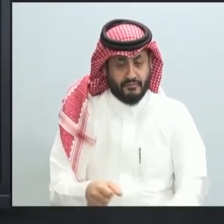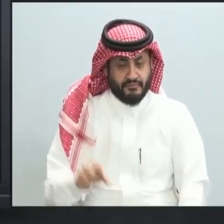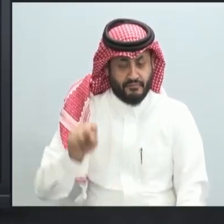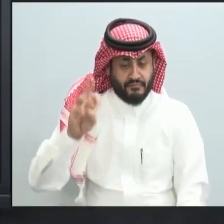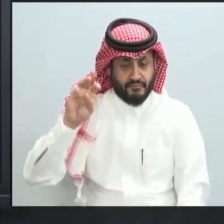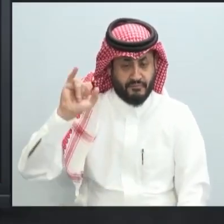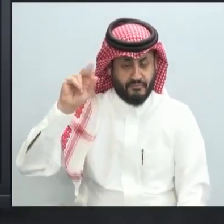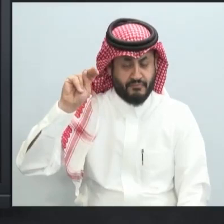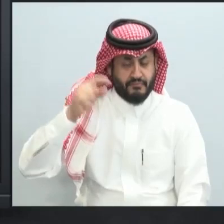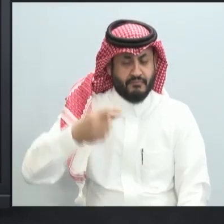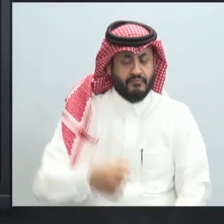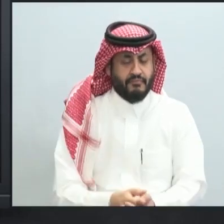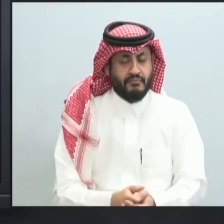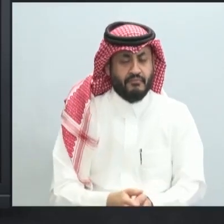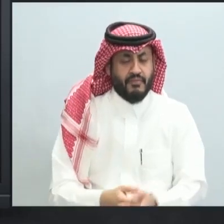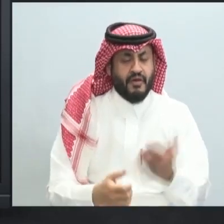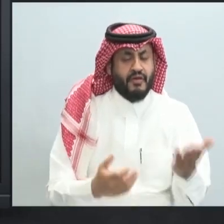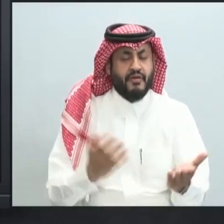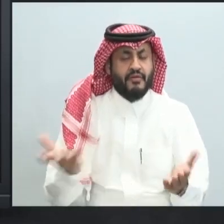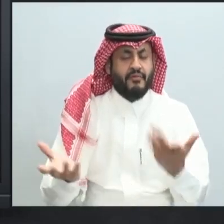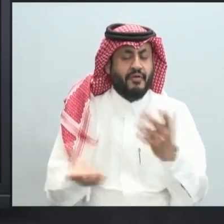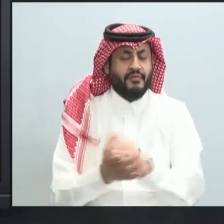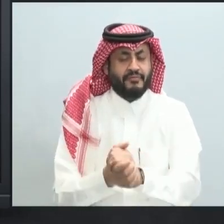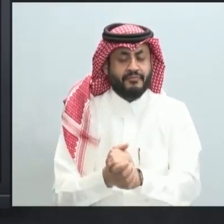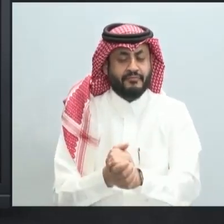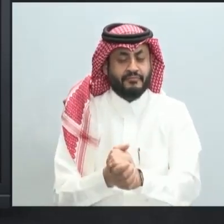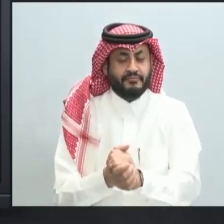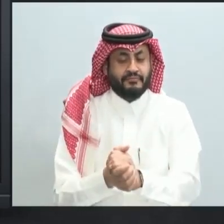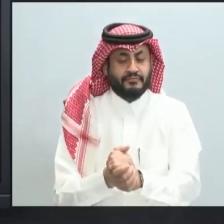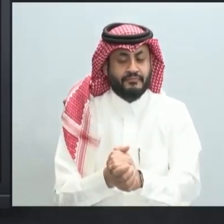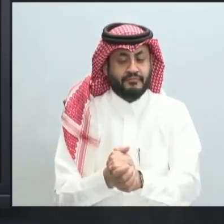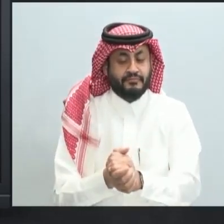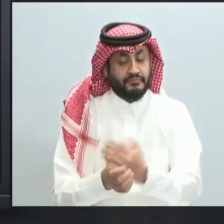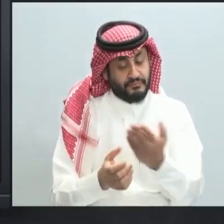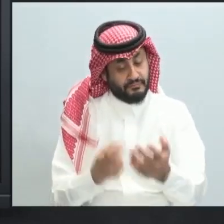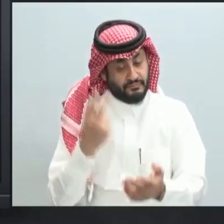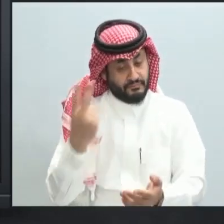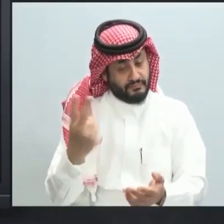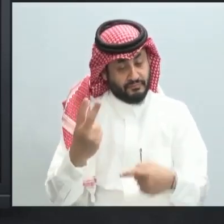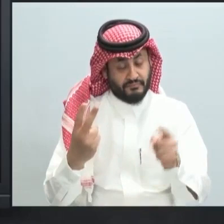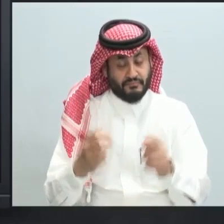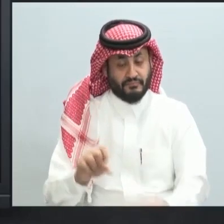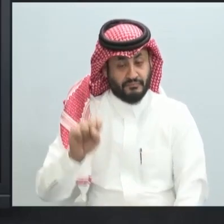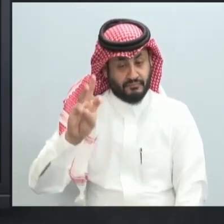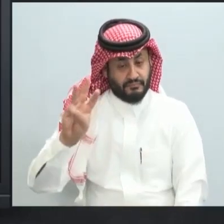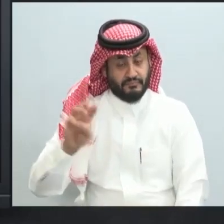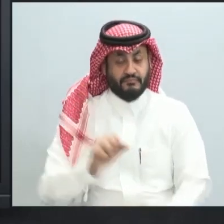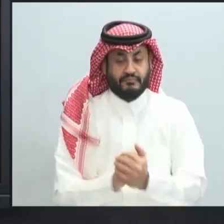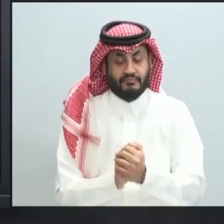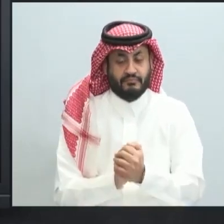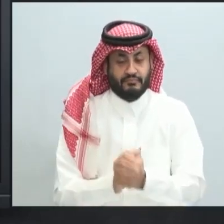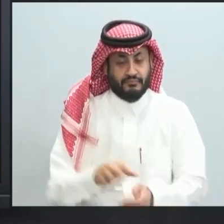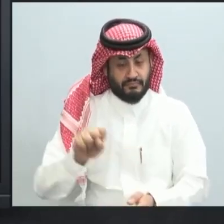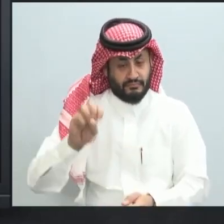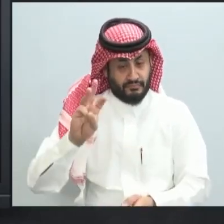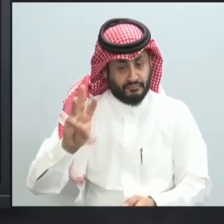swing, which is, of course, as we can see here, it is, or it represents the second sound that